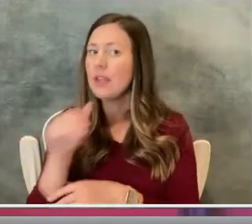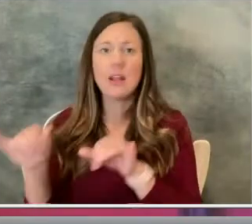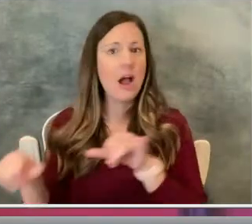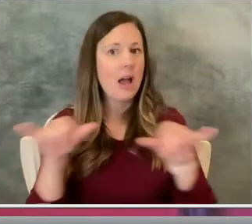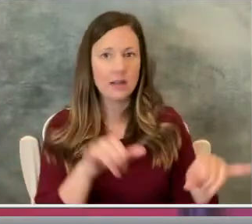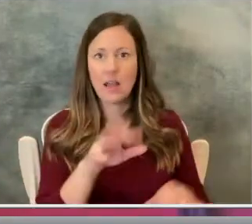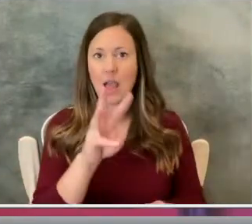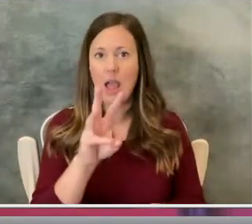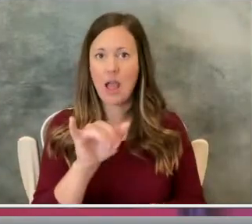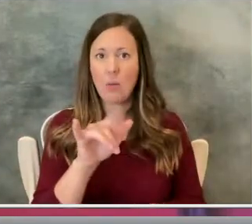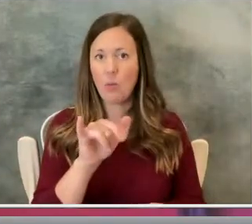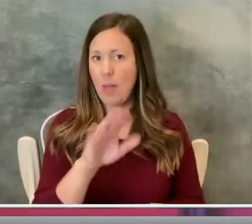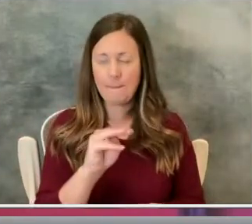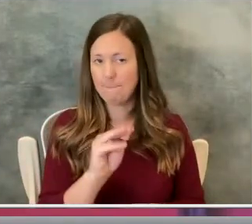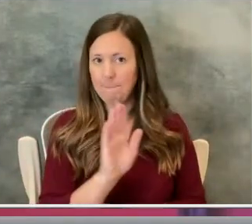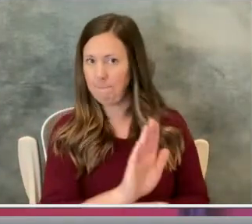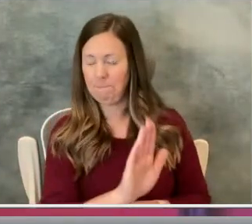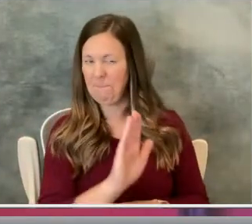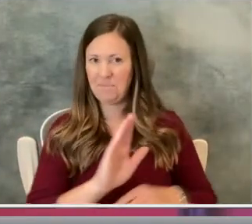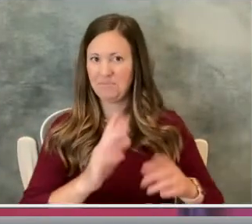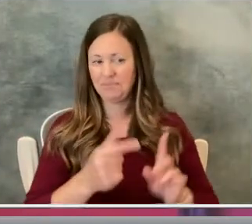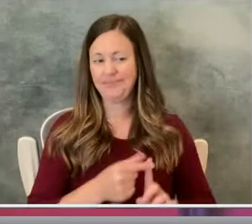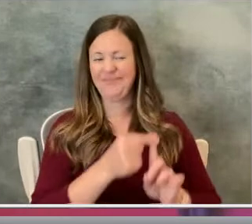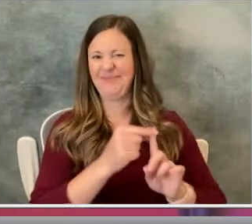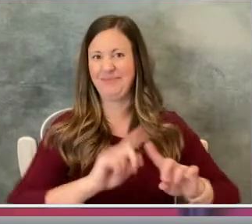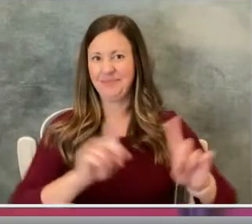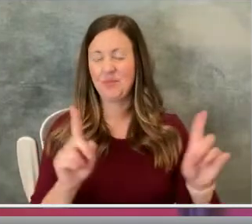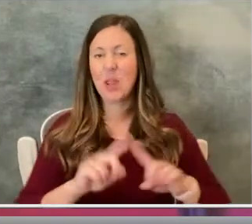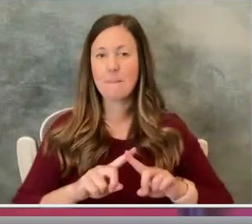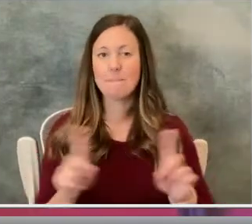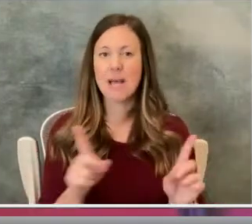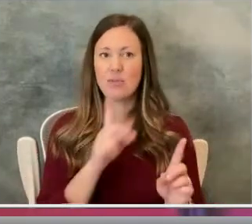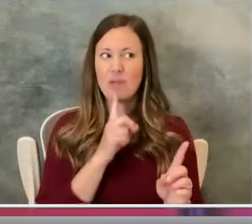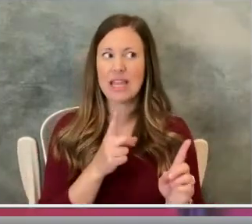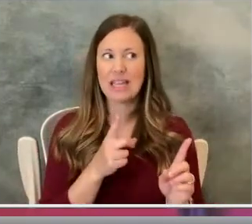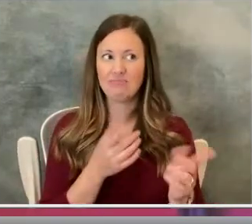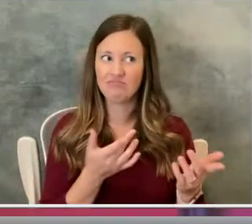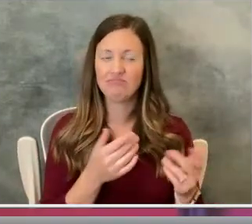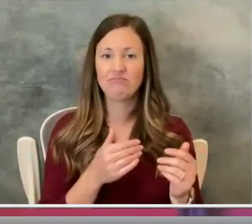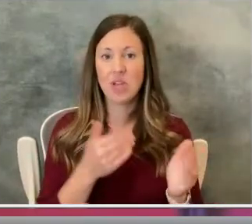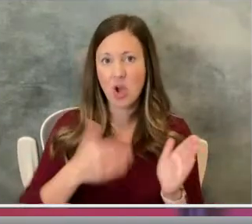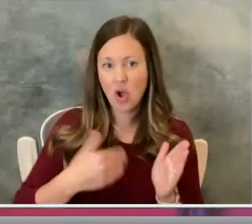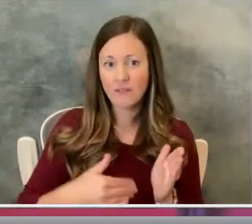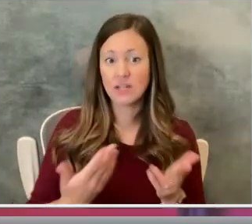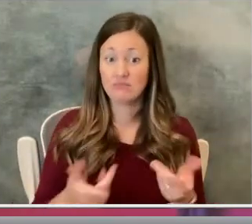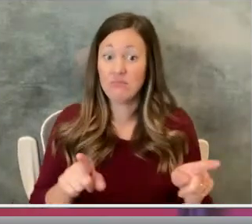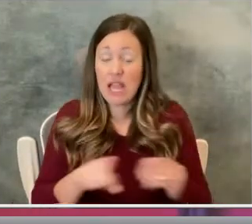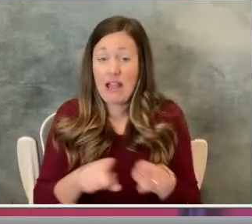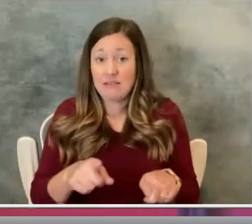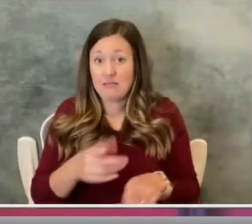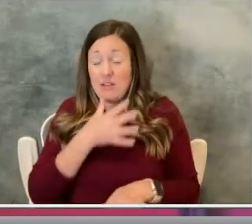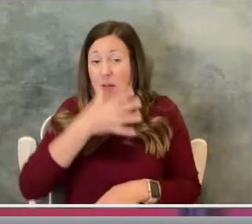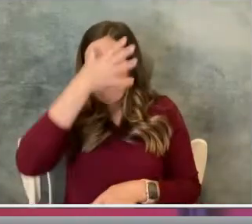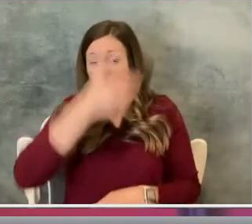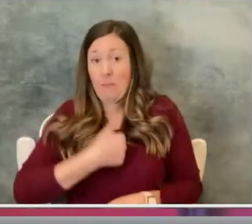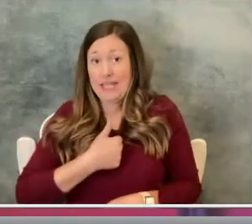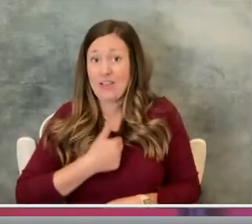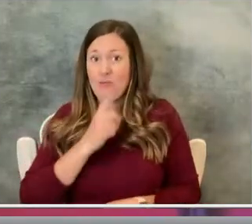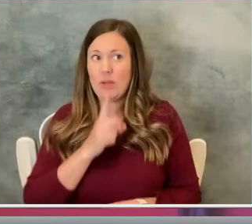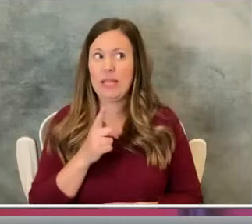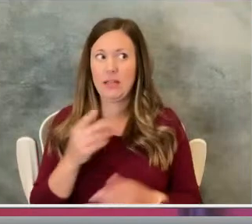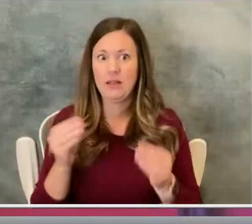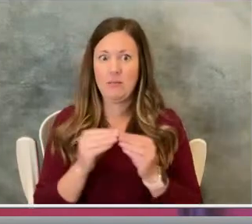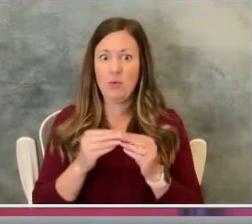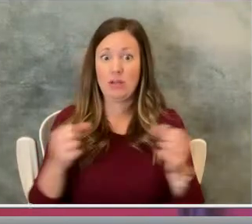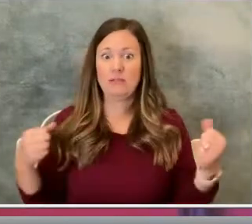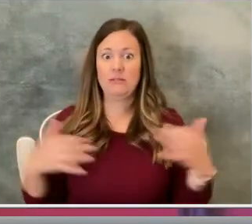form. And often, as a parent myself, this is one of the more terrifying things that can occur, because you can literally